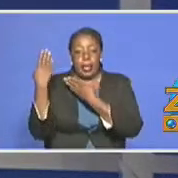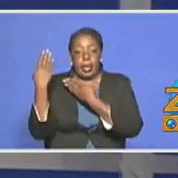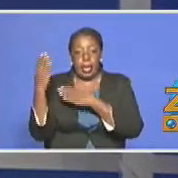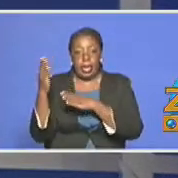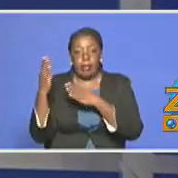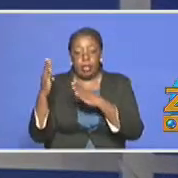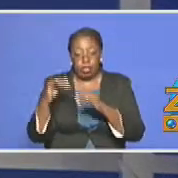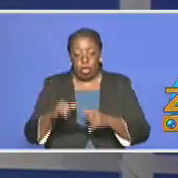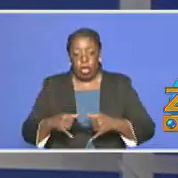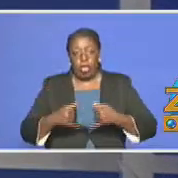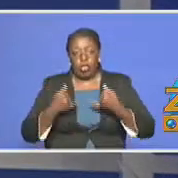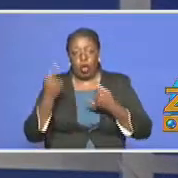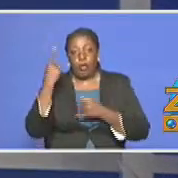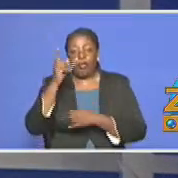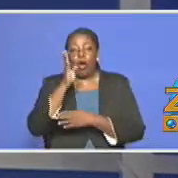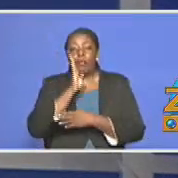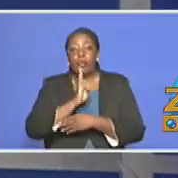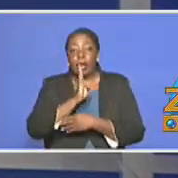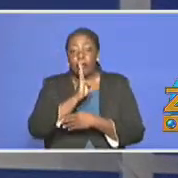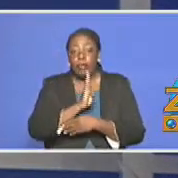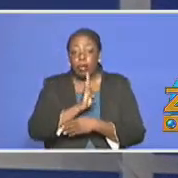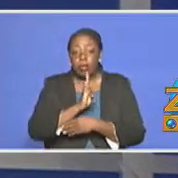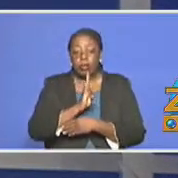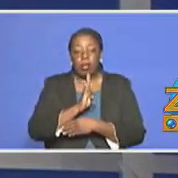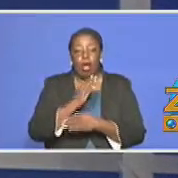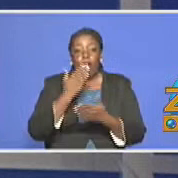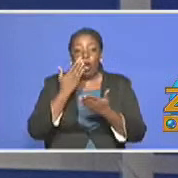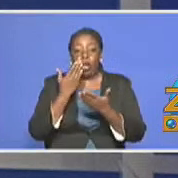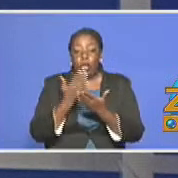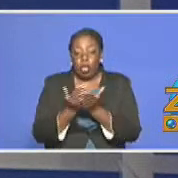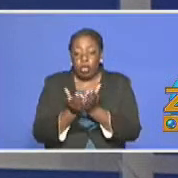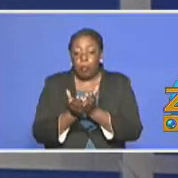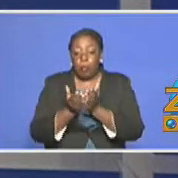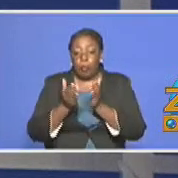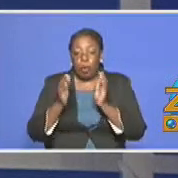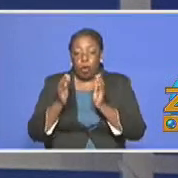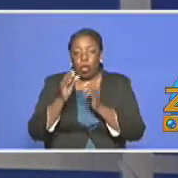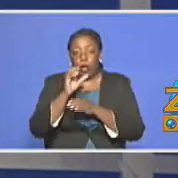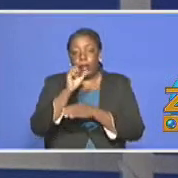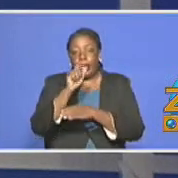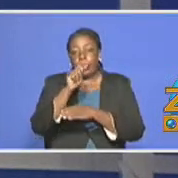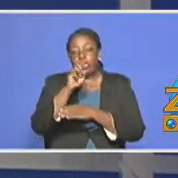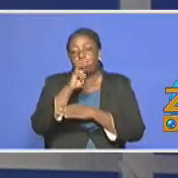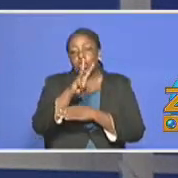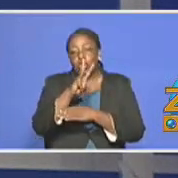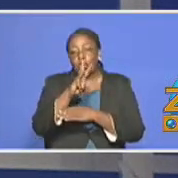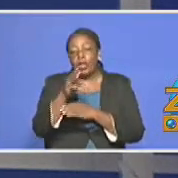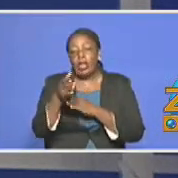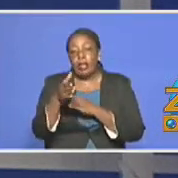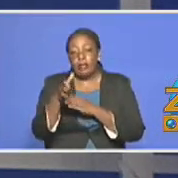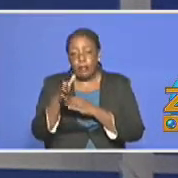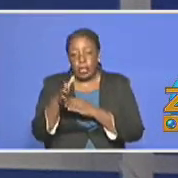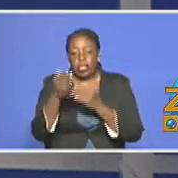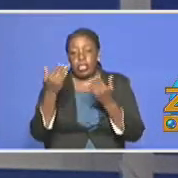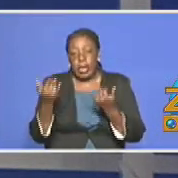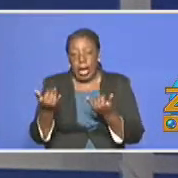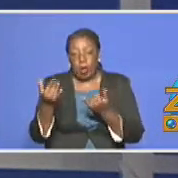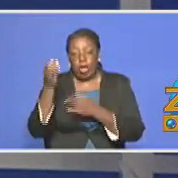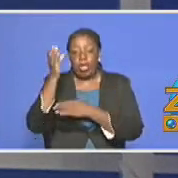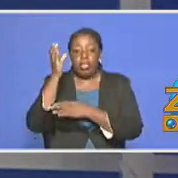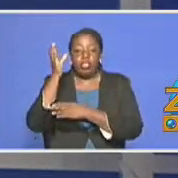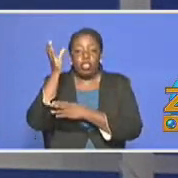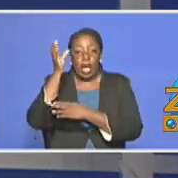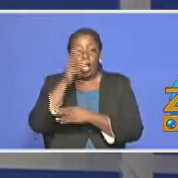to enjoy for breakfast. Yes, a good bowl of hot stew fish. Our Charles Fisher visited the kitchen of a former